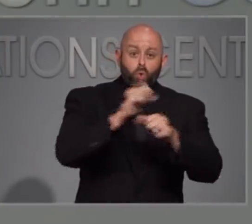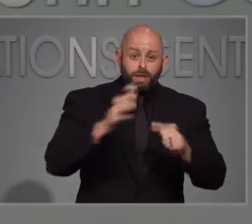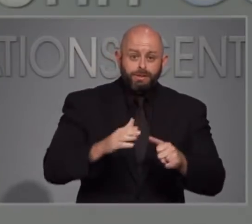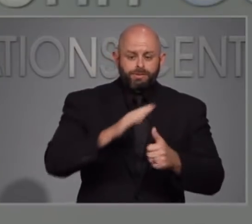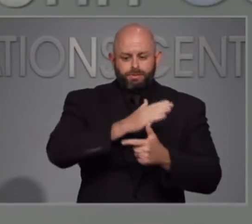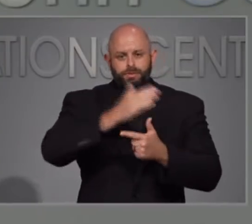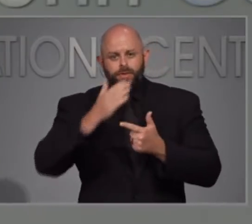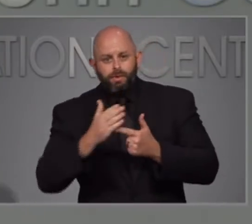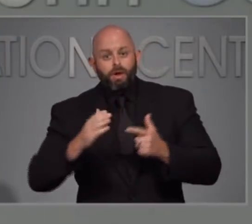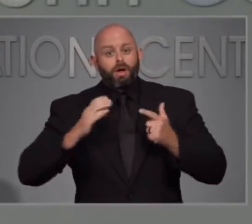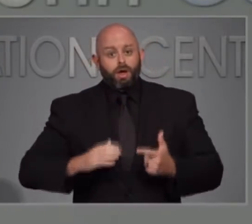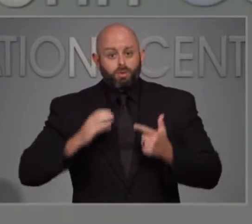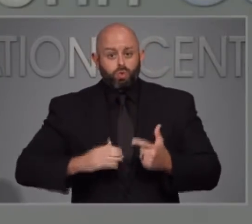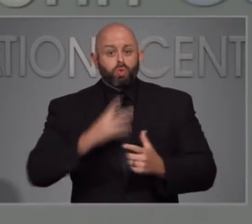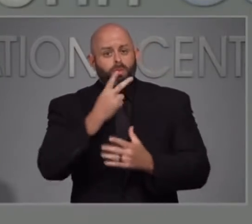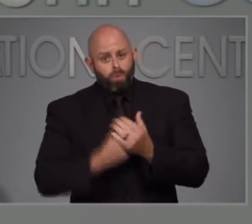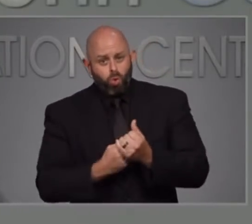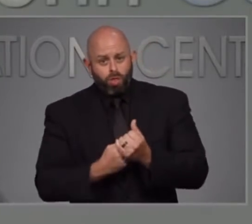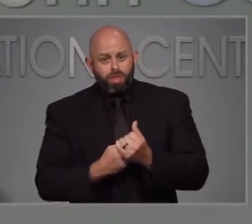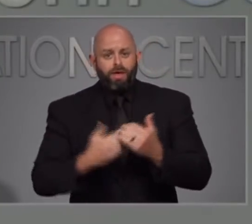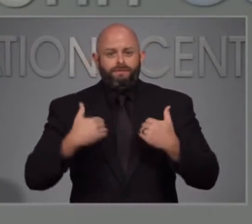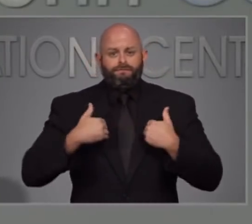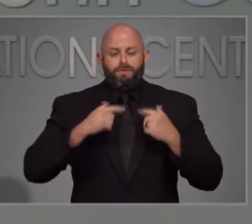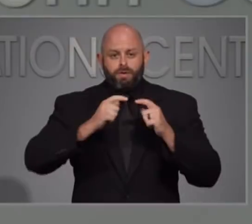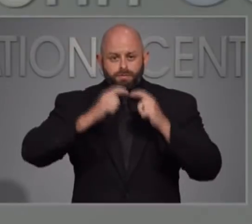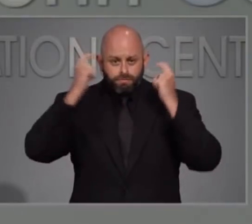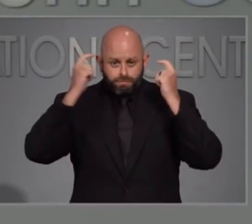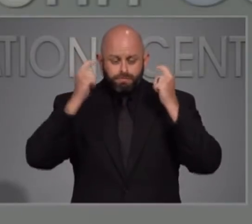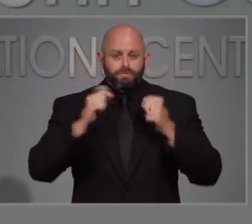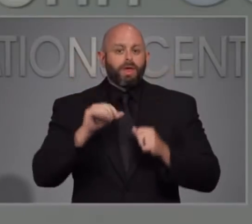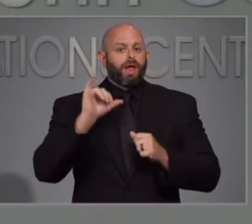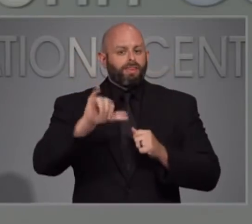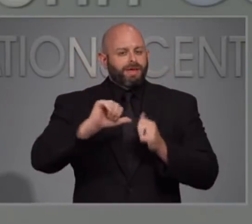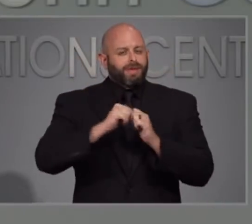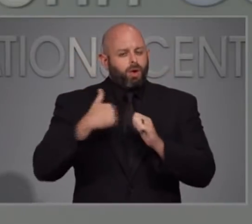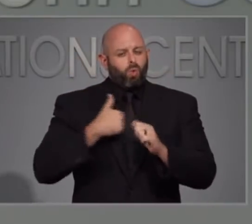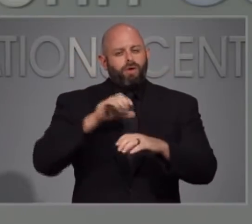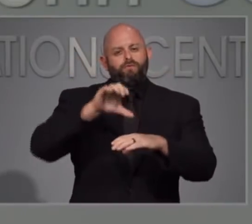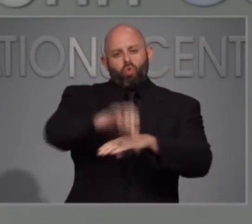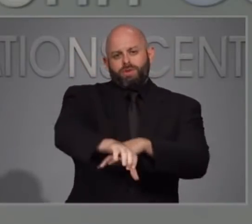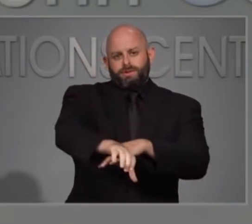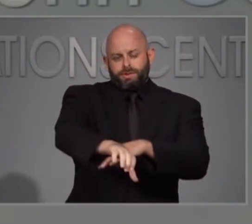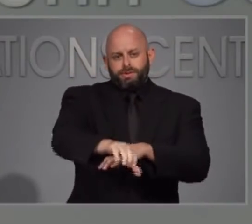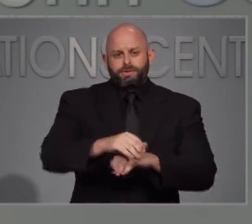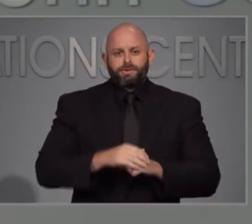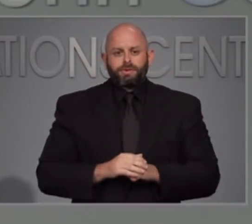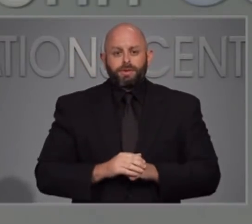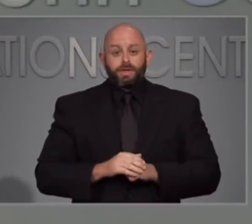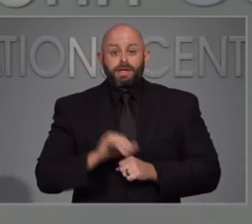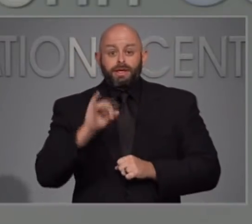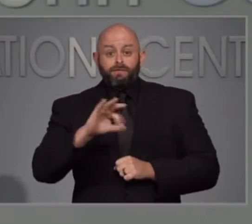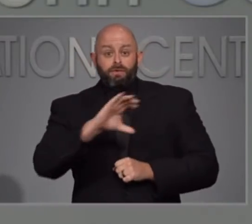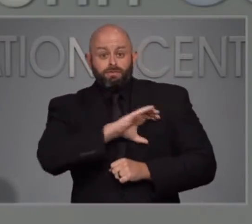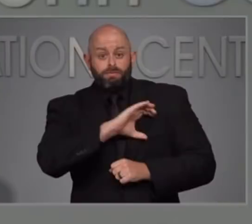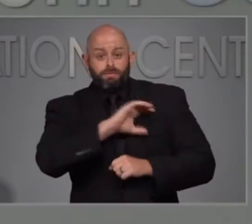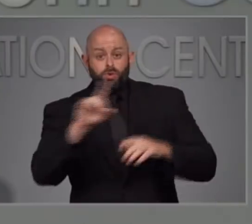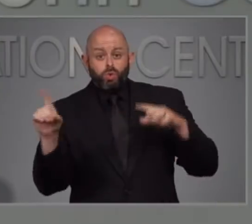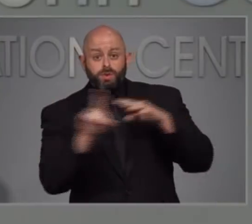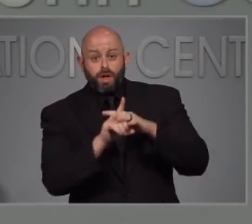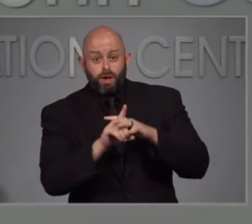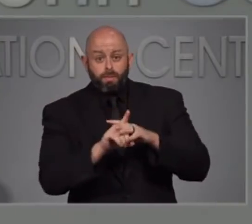customers wear these face coverings. And that is where law enforcement can make their citations